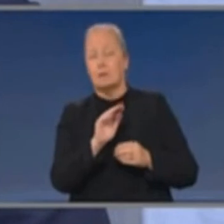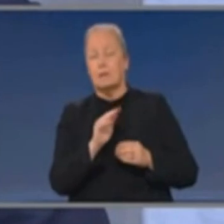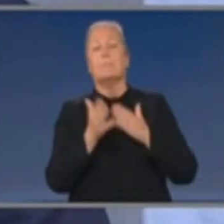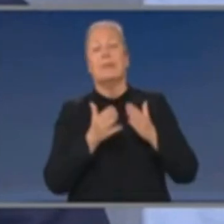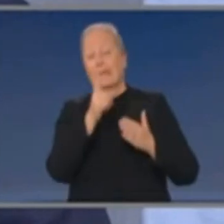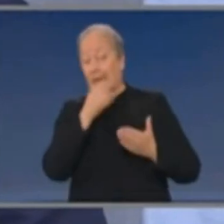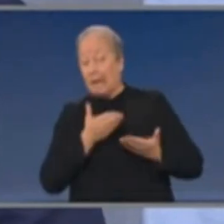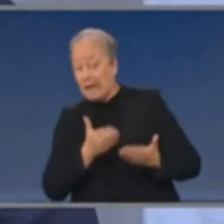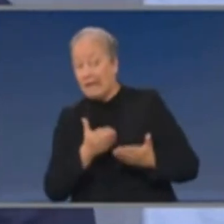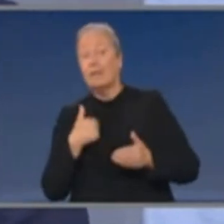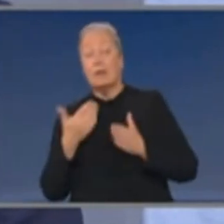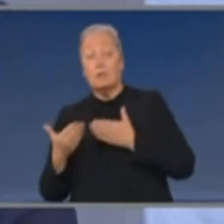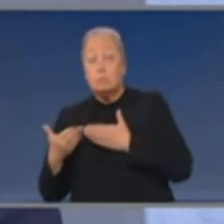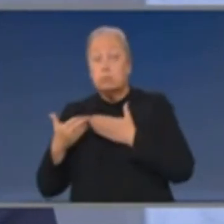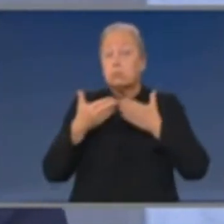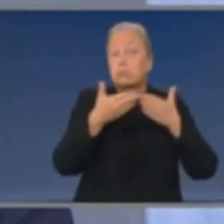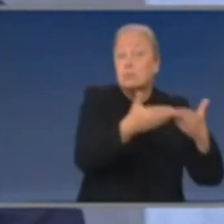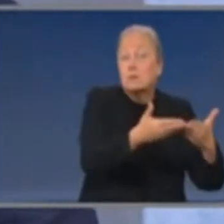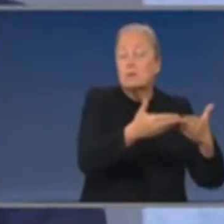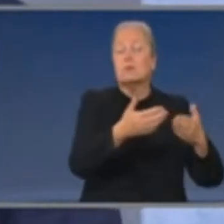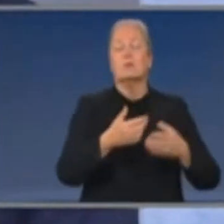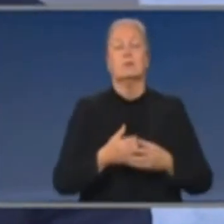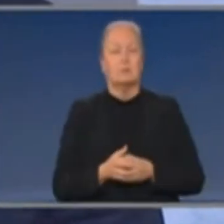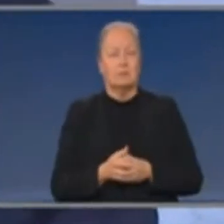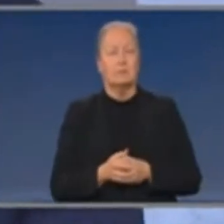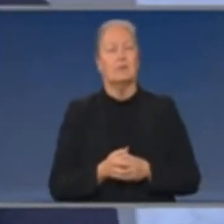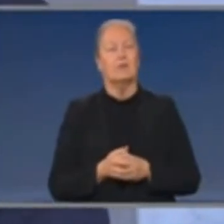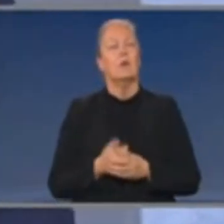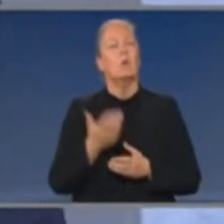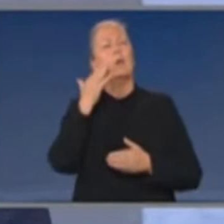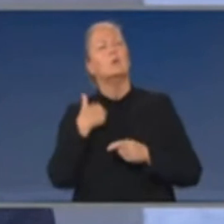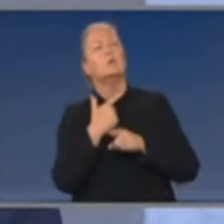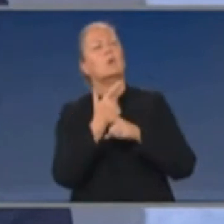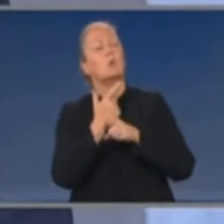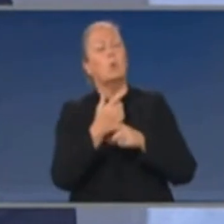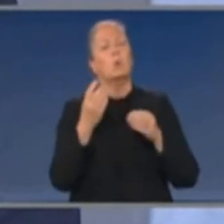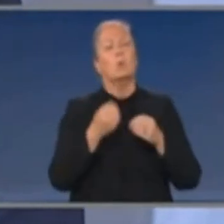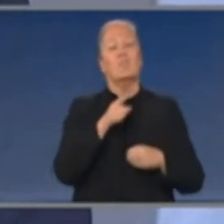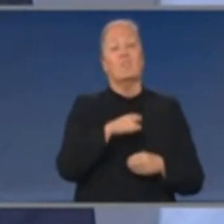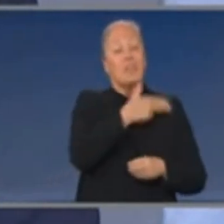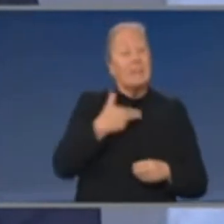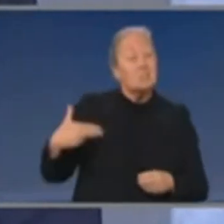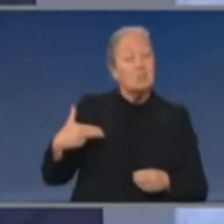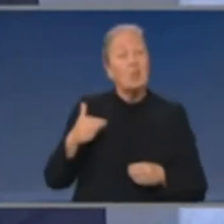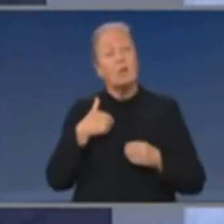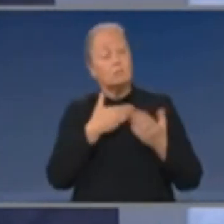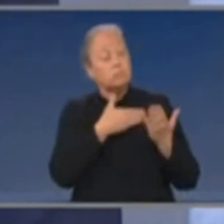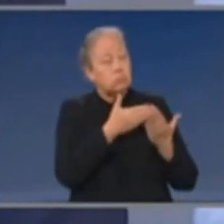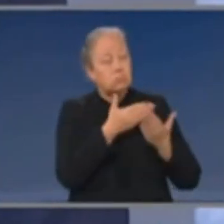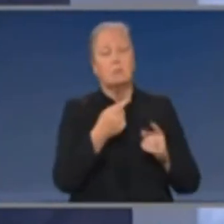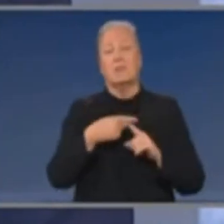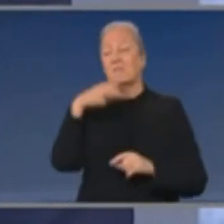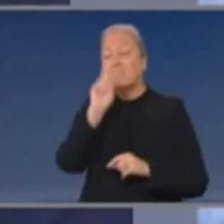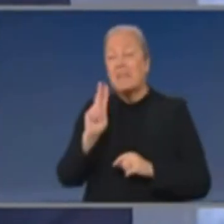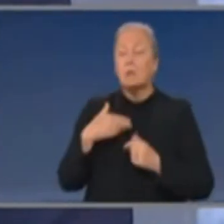very supportive, whether it's been of Indonesia or I remember standing next to Prime Minister Phuc in Vietnam, and commending him on the